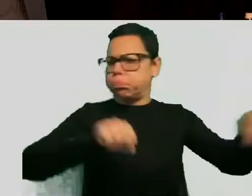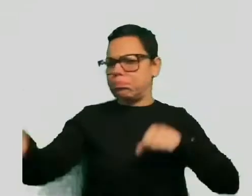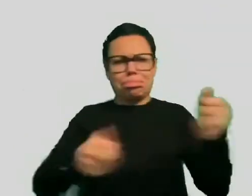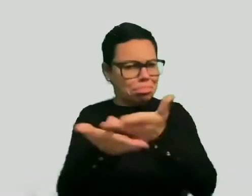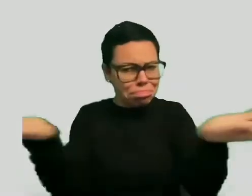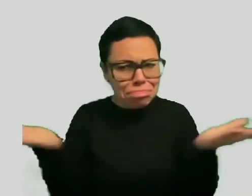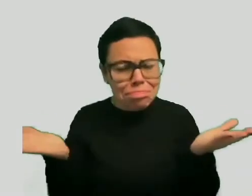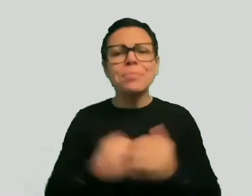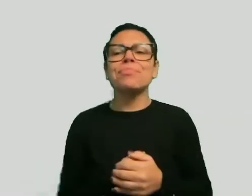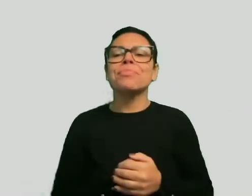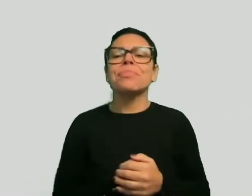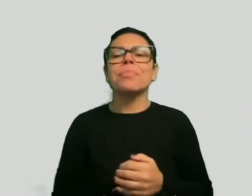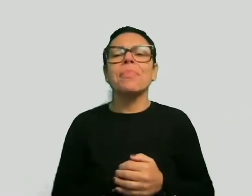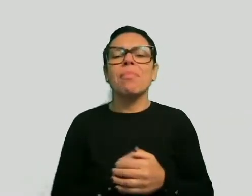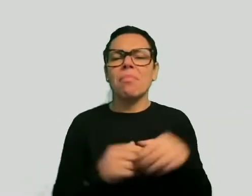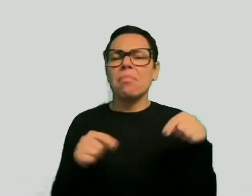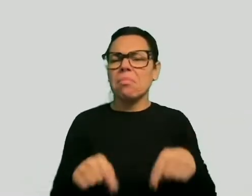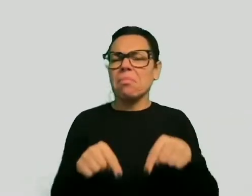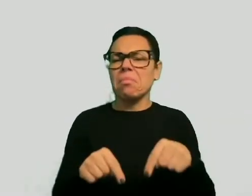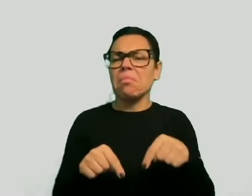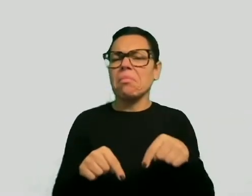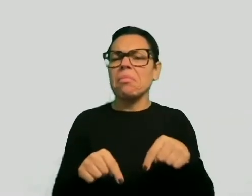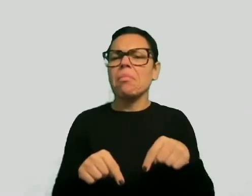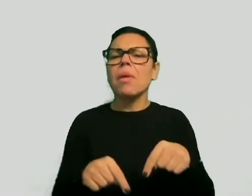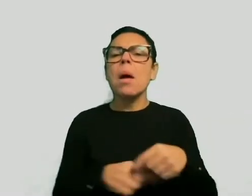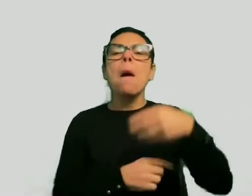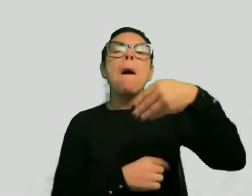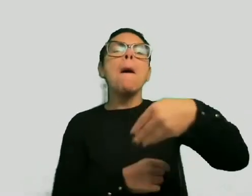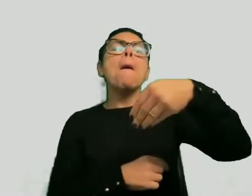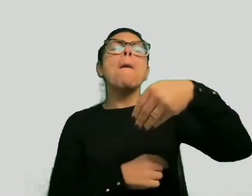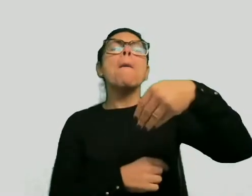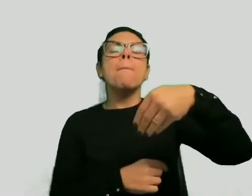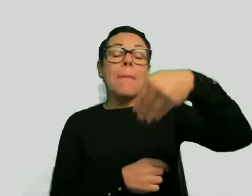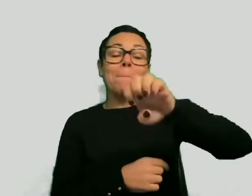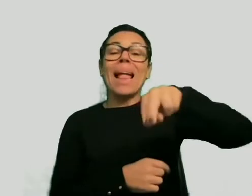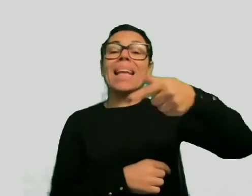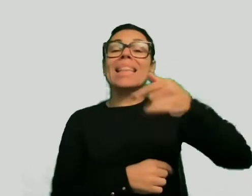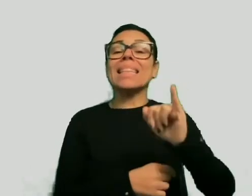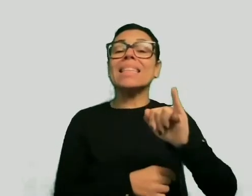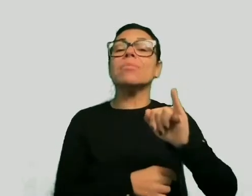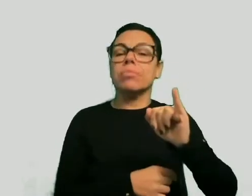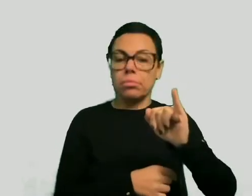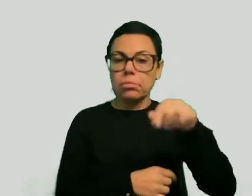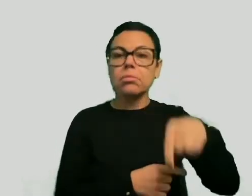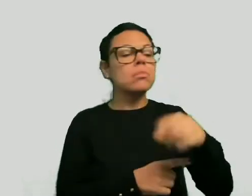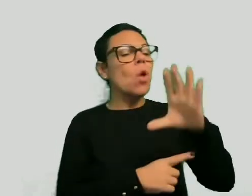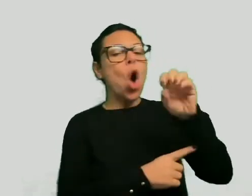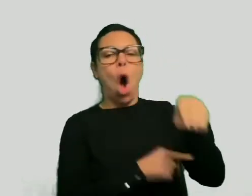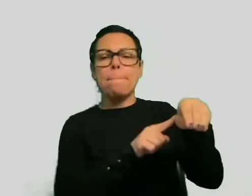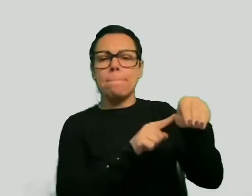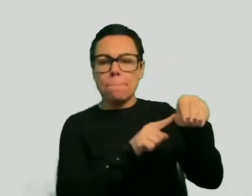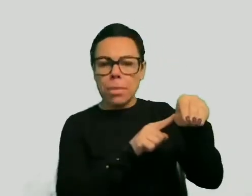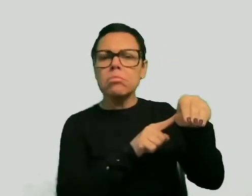to menti.com, and can we show that on screen? Then I will do the QR code.